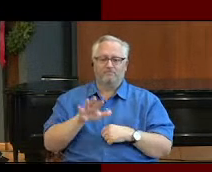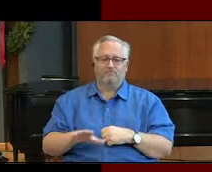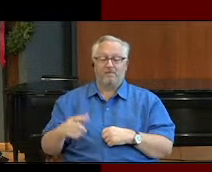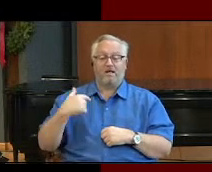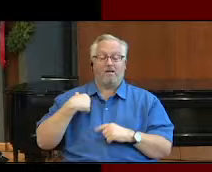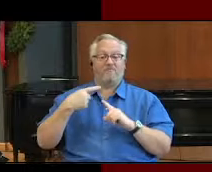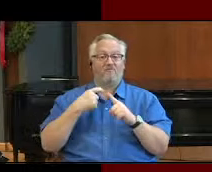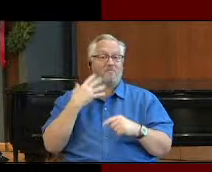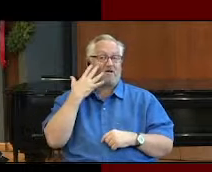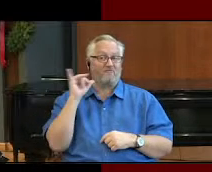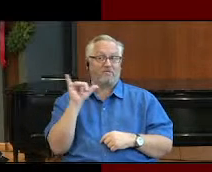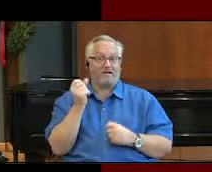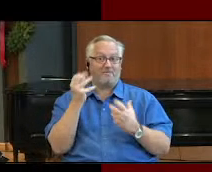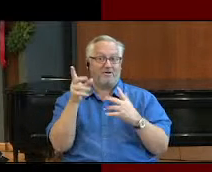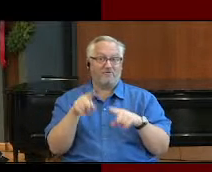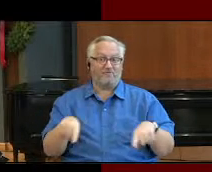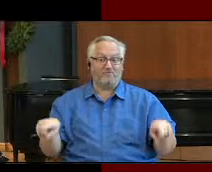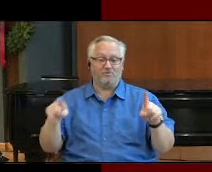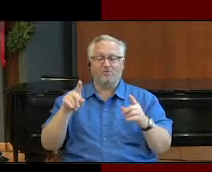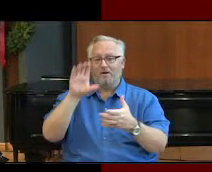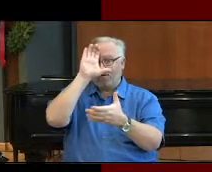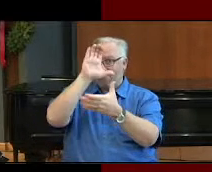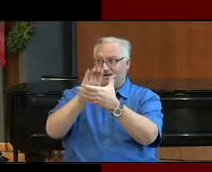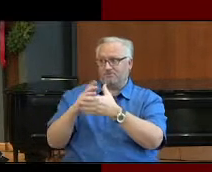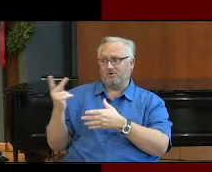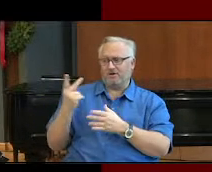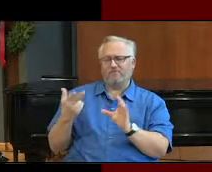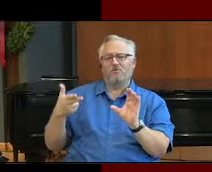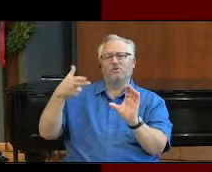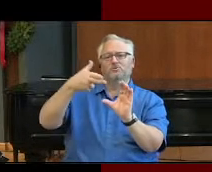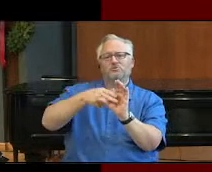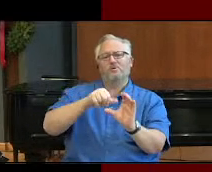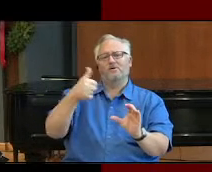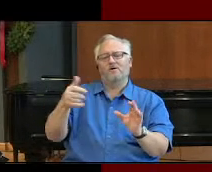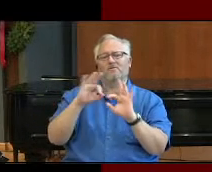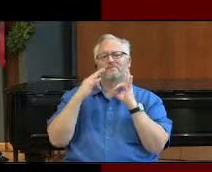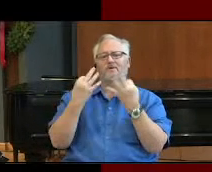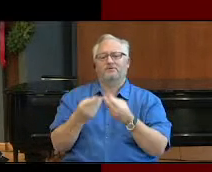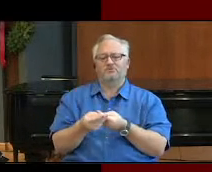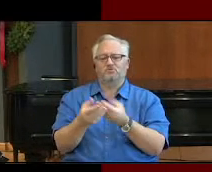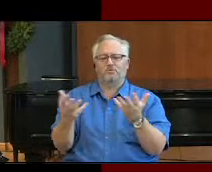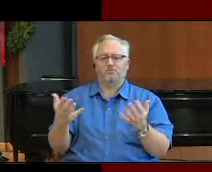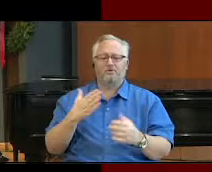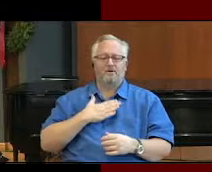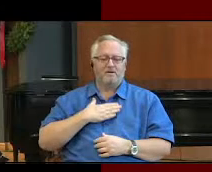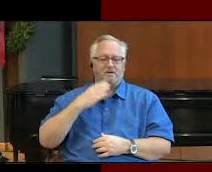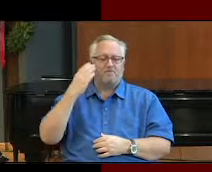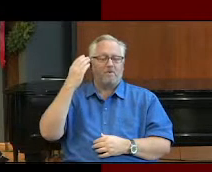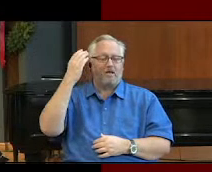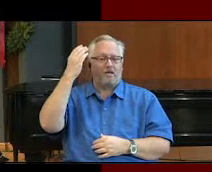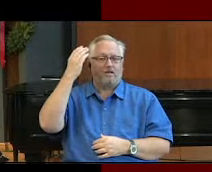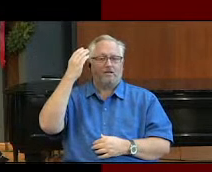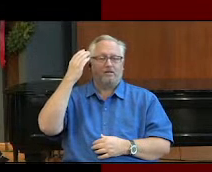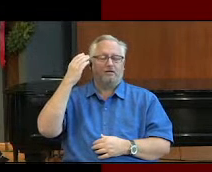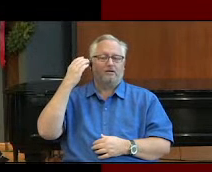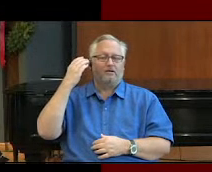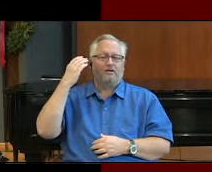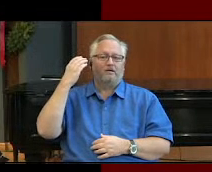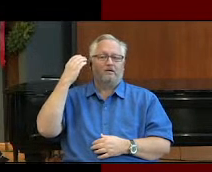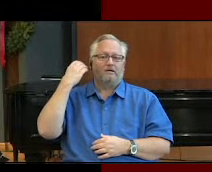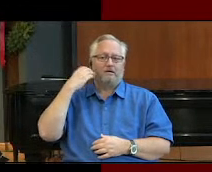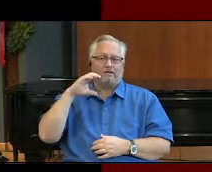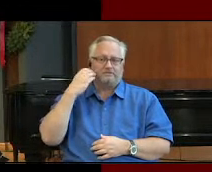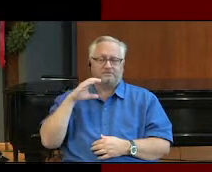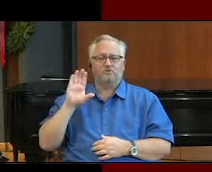like many of you, and my husband and I joined other family members to distribute the ashes of my cousin Carol's husband, Glenn,